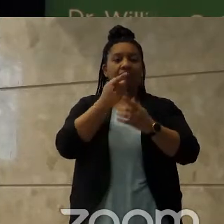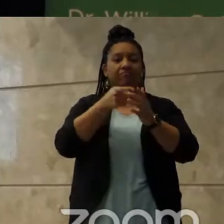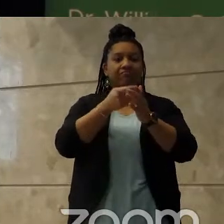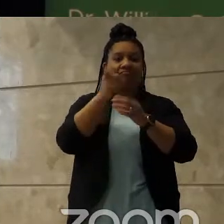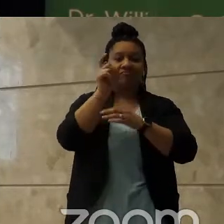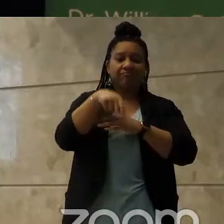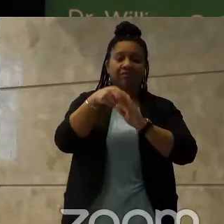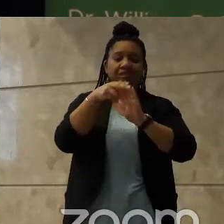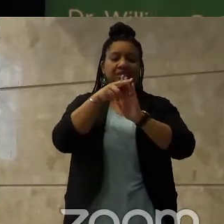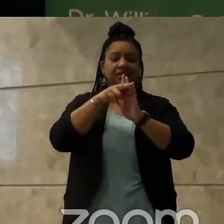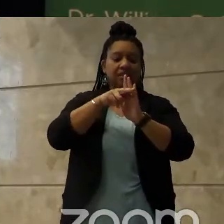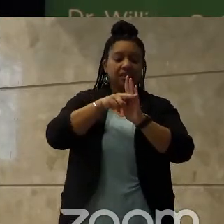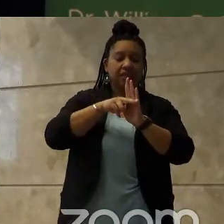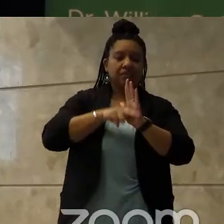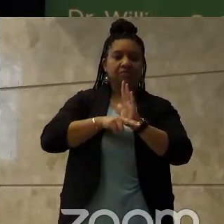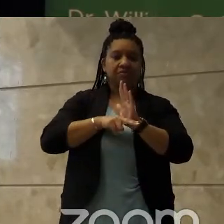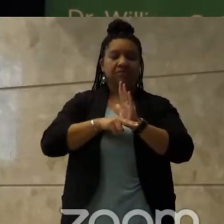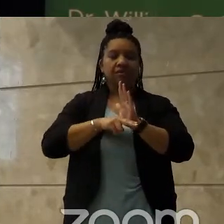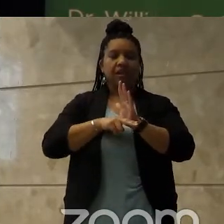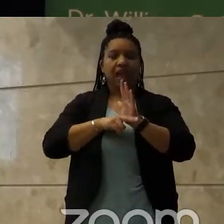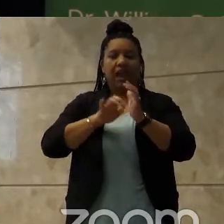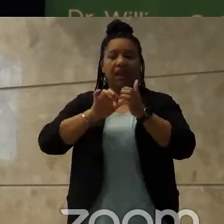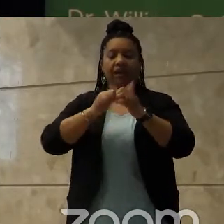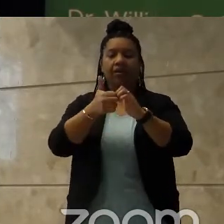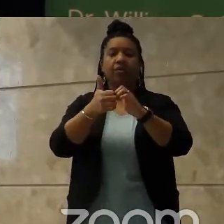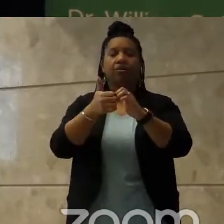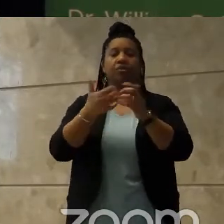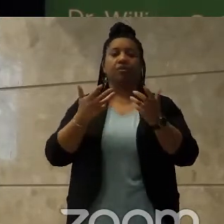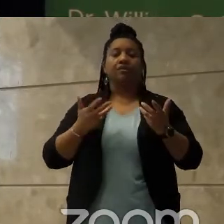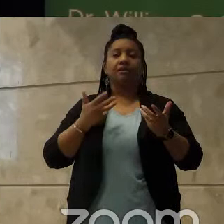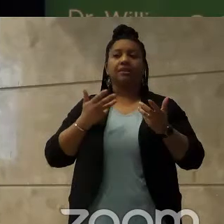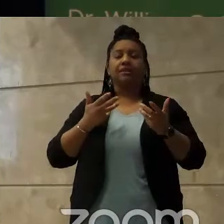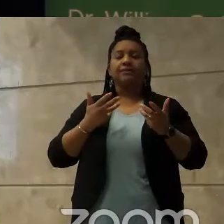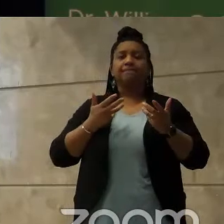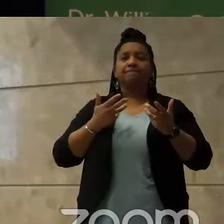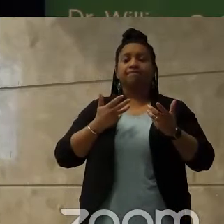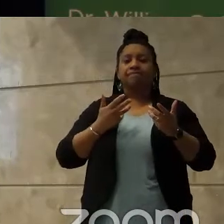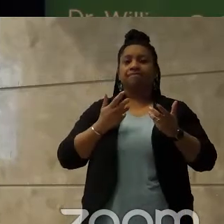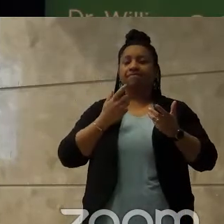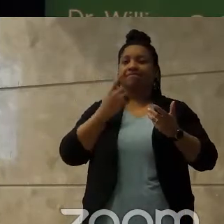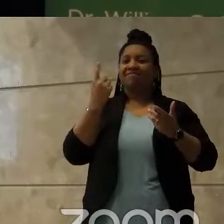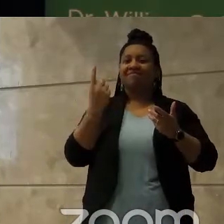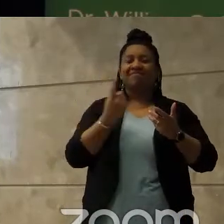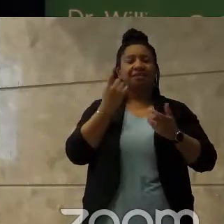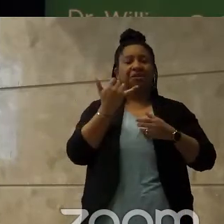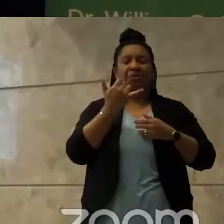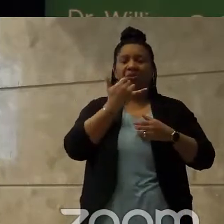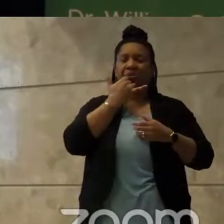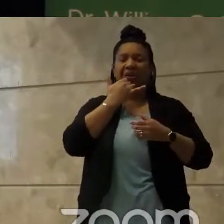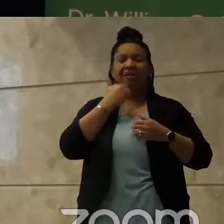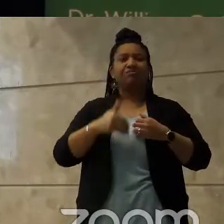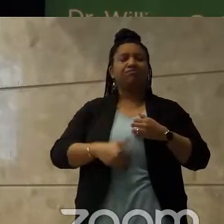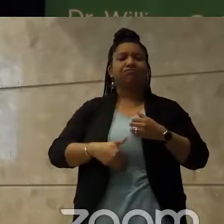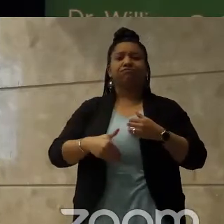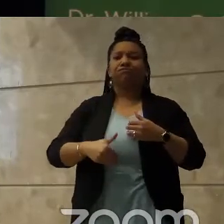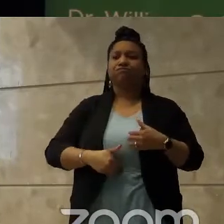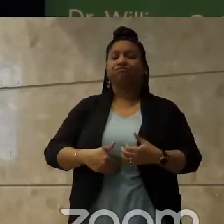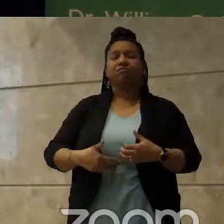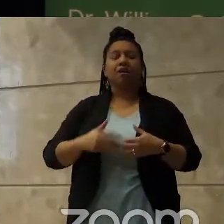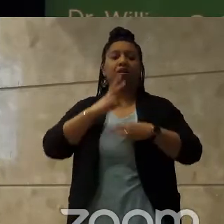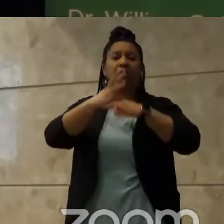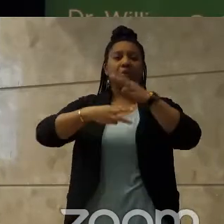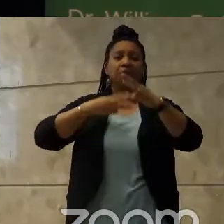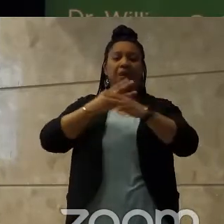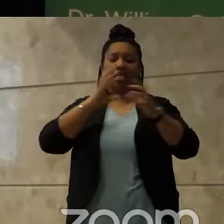How do we do this? There's something fundamentally wrong with our world. If you